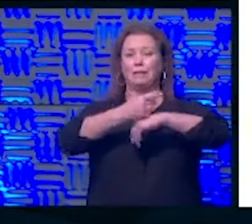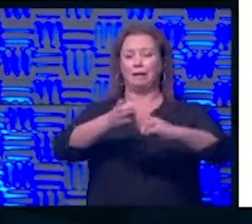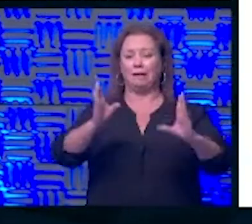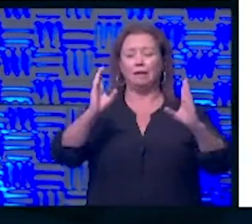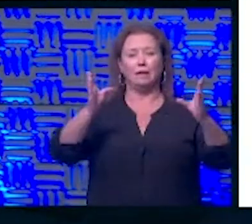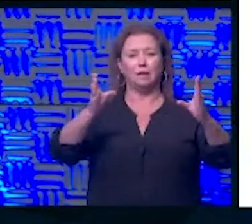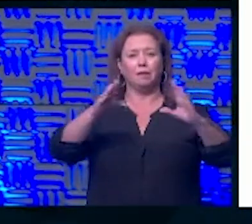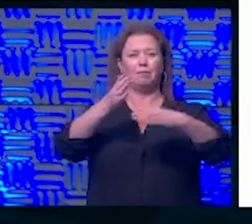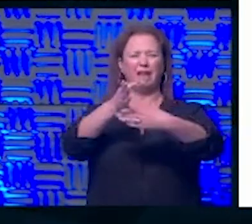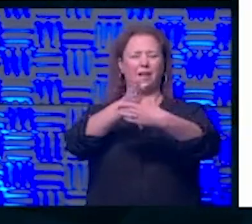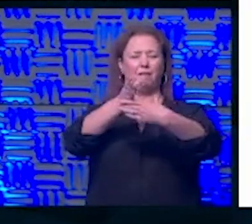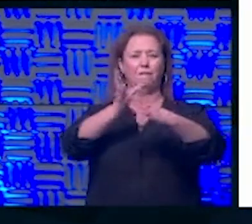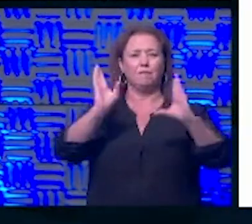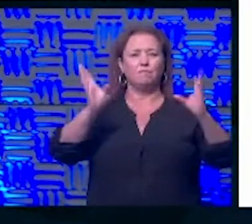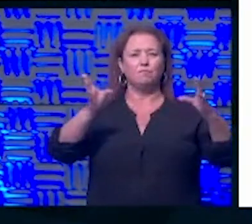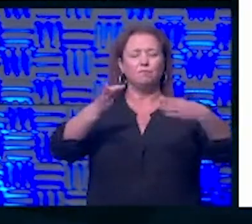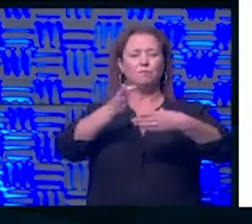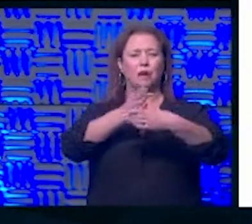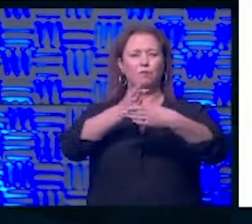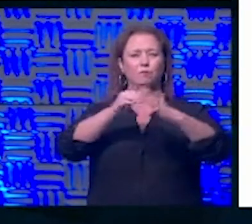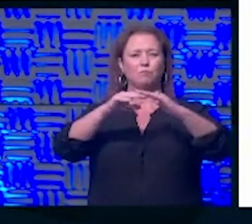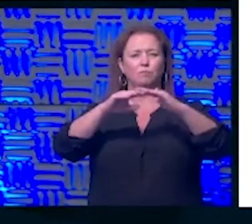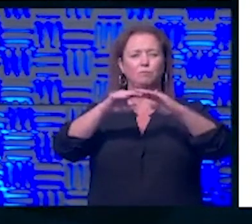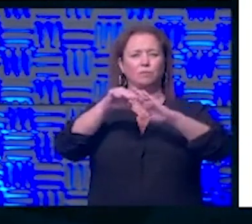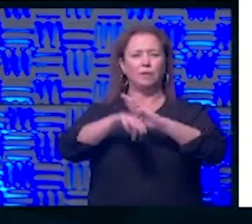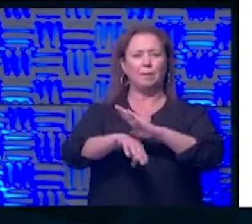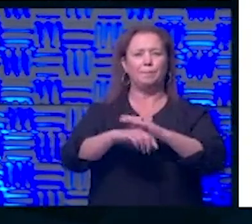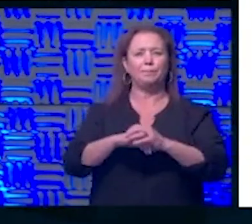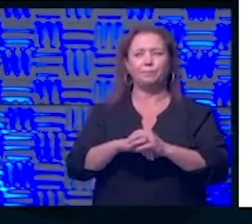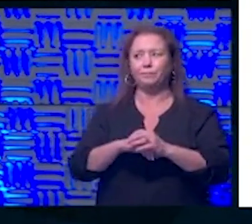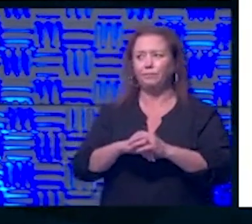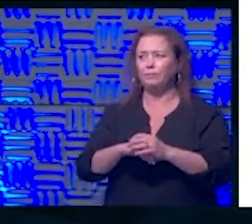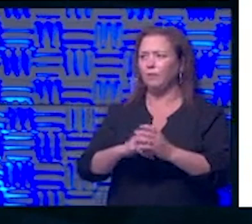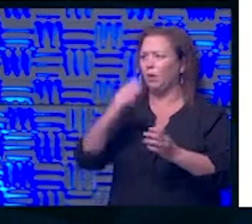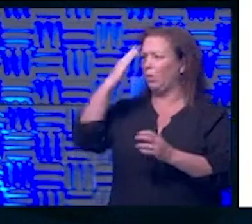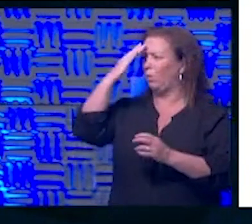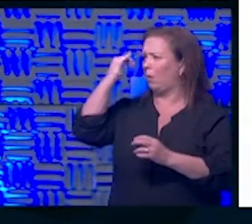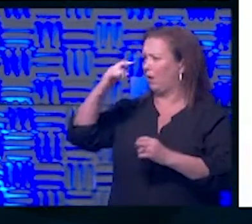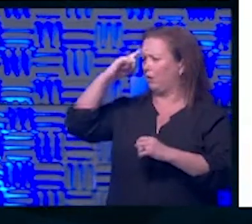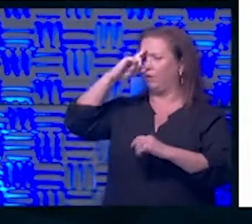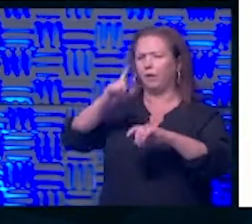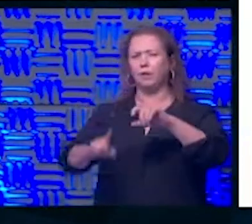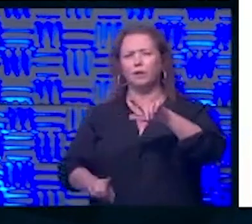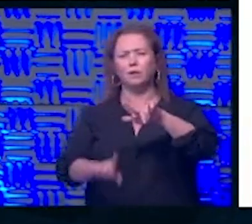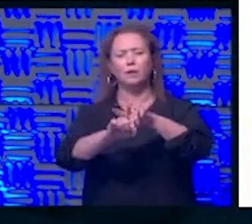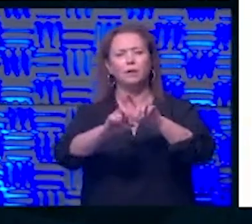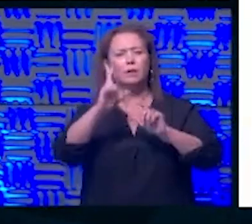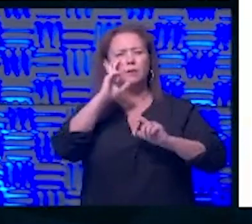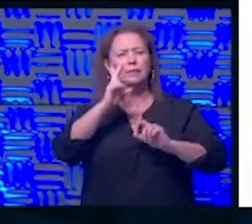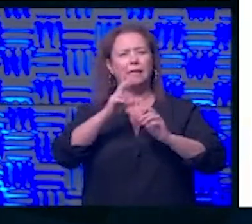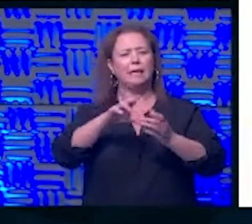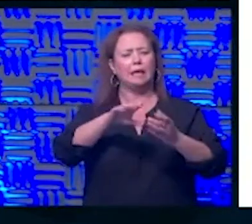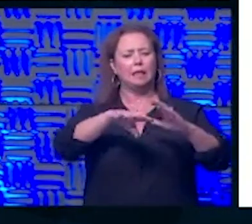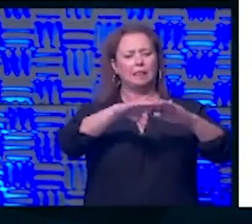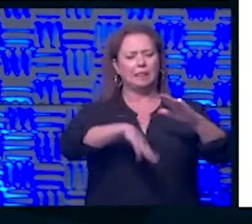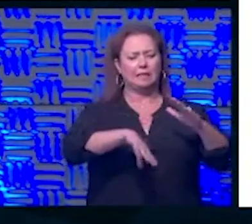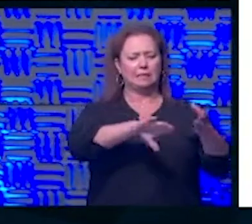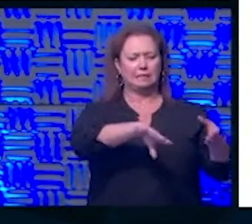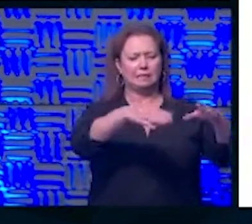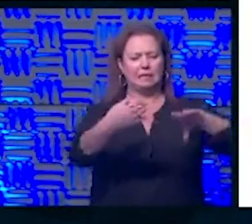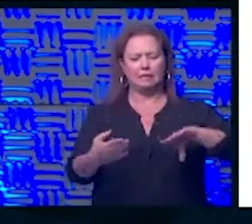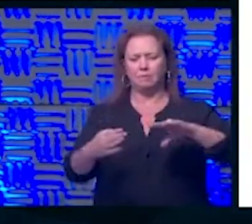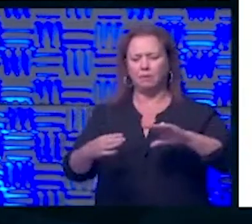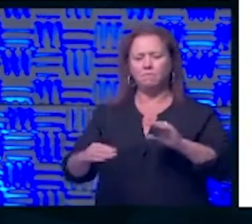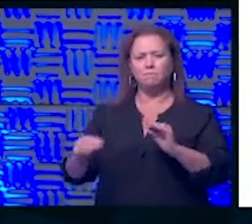So that's really encouraging. Next one. Why do you think that is, just to say, why are we seeing less deaths but more